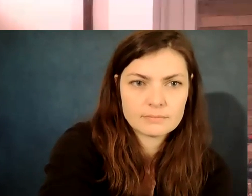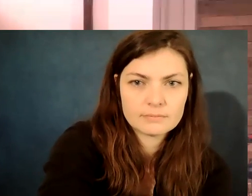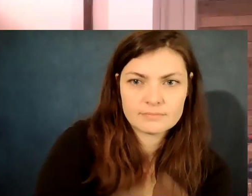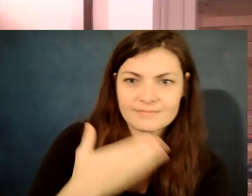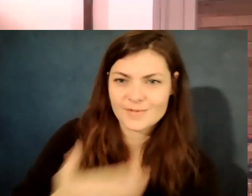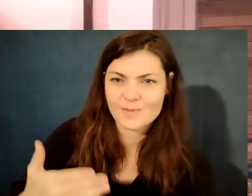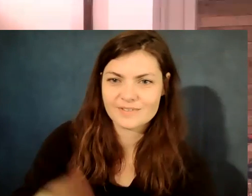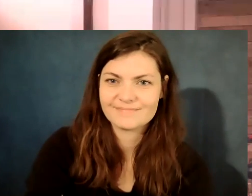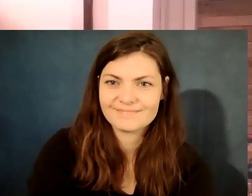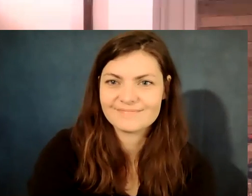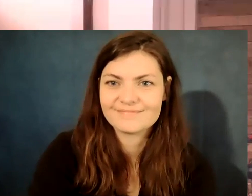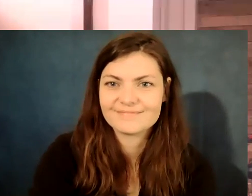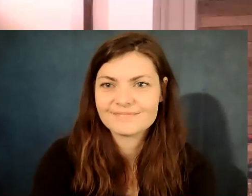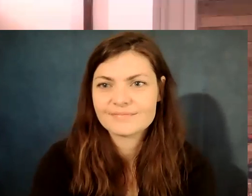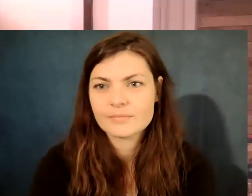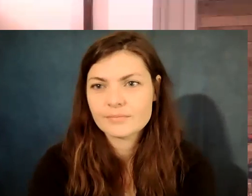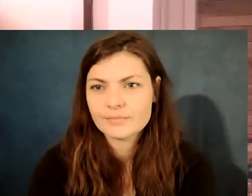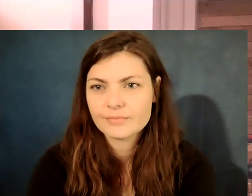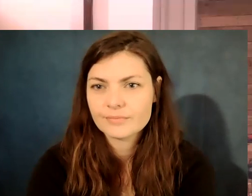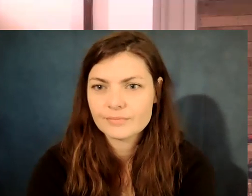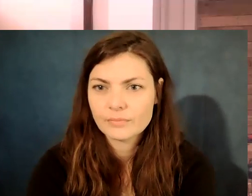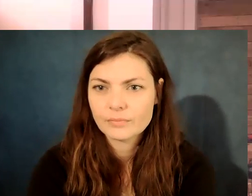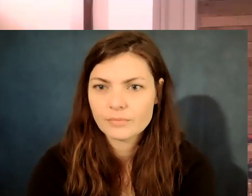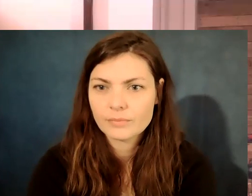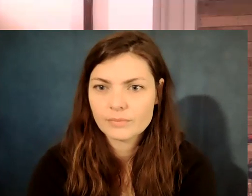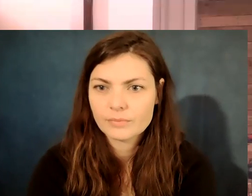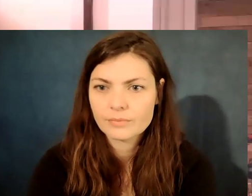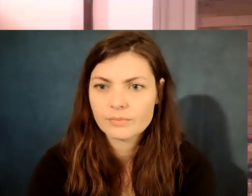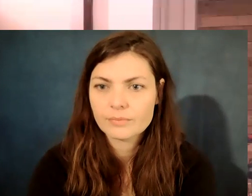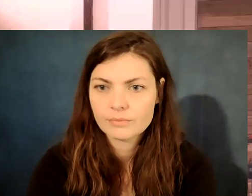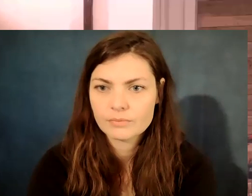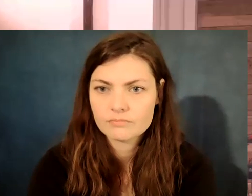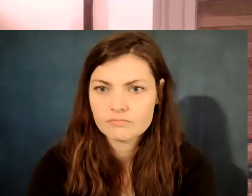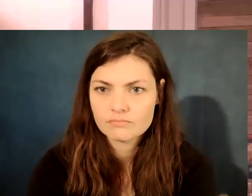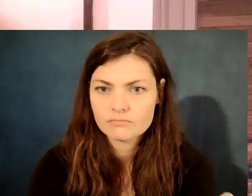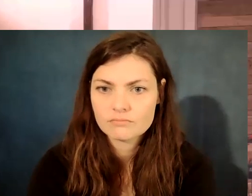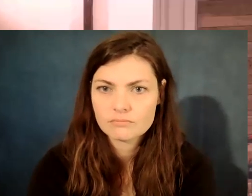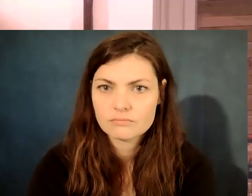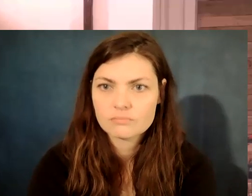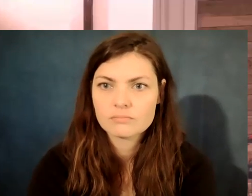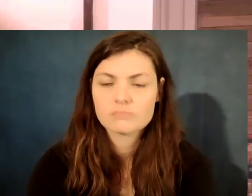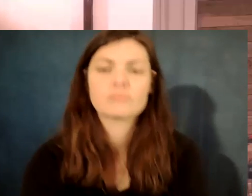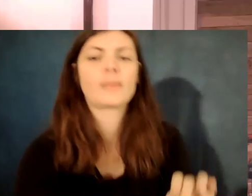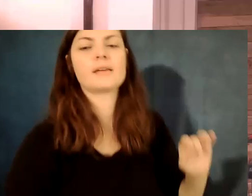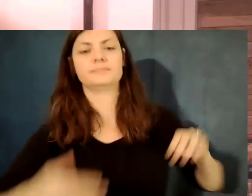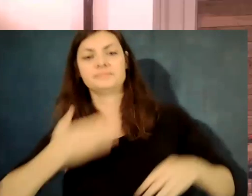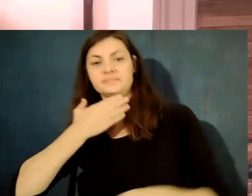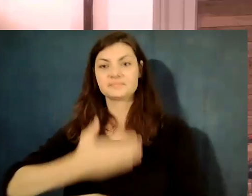pray. We are going to worship. We're going to talk about worship in the teaching time.